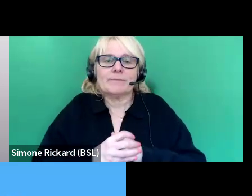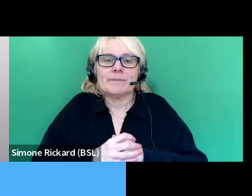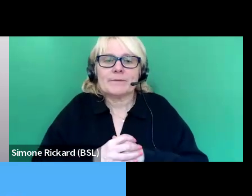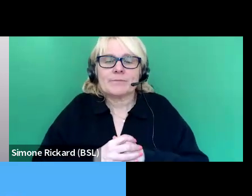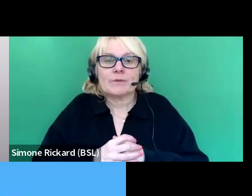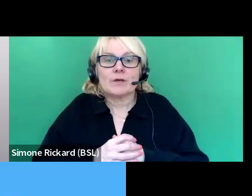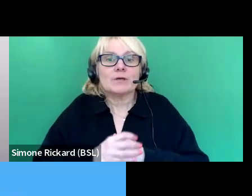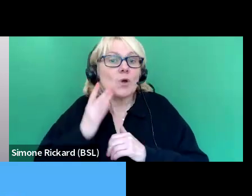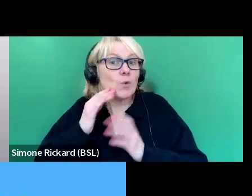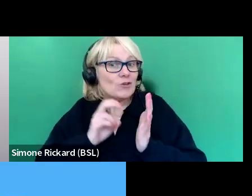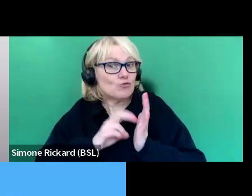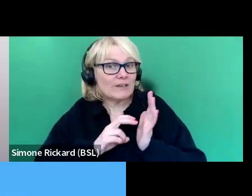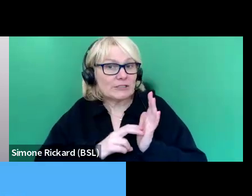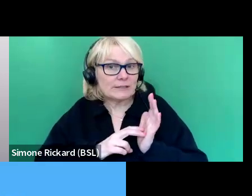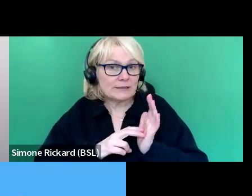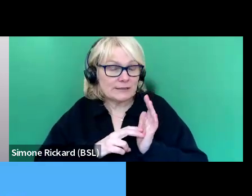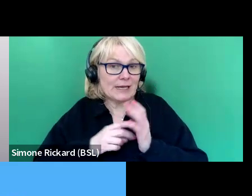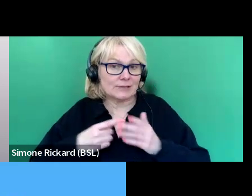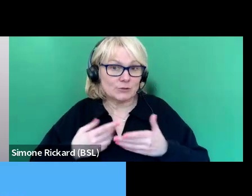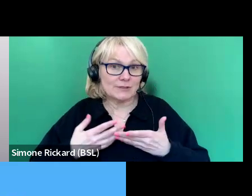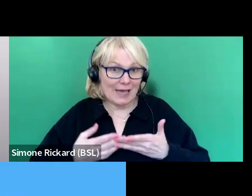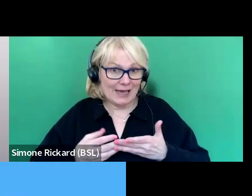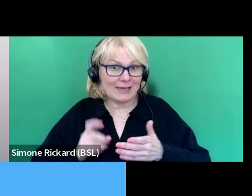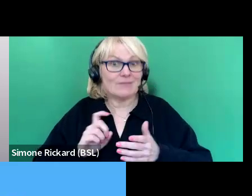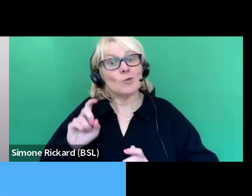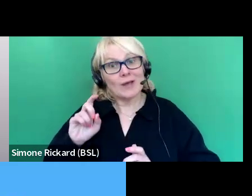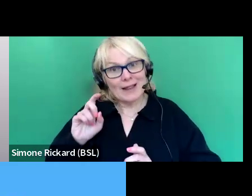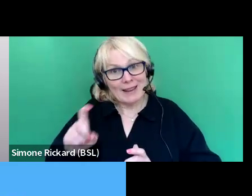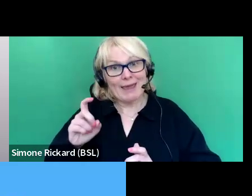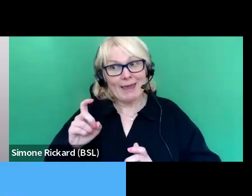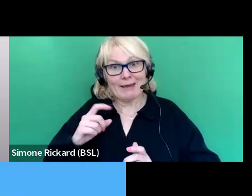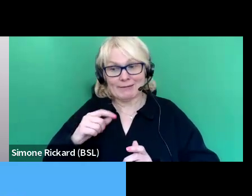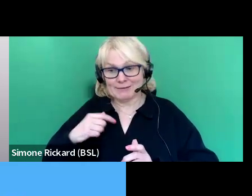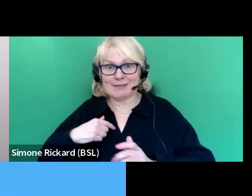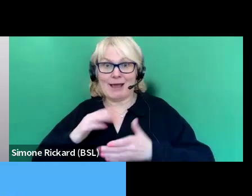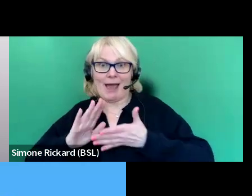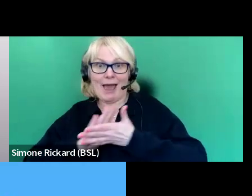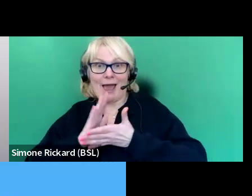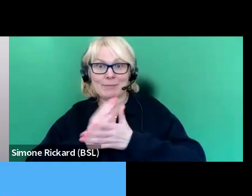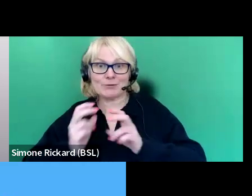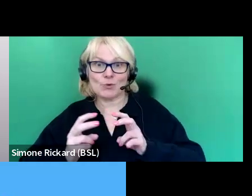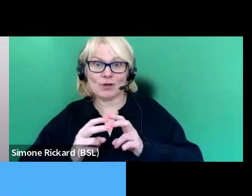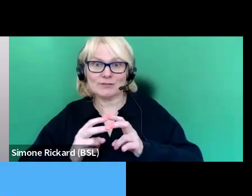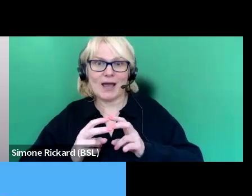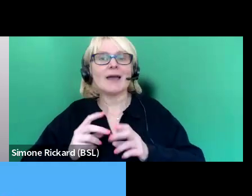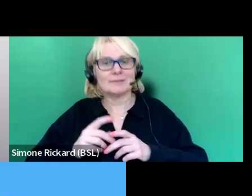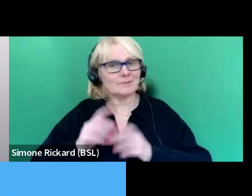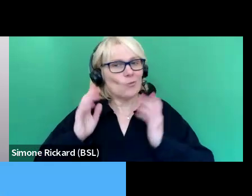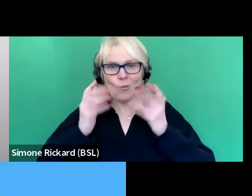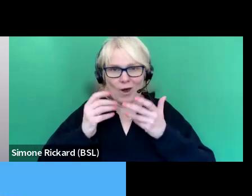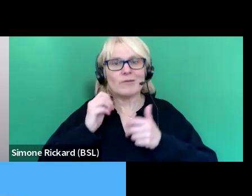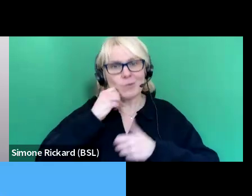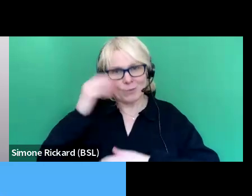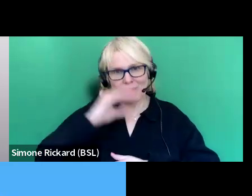when you registered to attend this webinar, if you clicked that you were happy for us to contact you, then you don't need to worry. We will let you know when these events